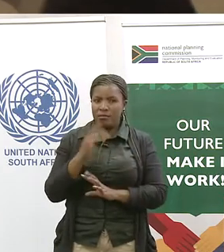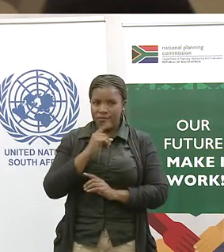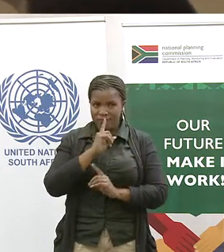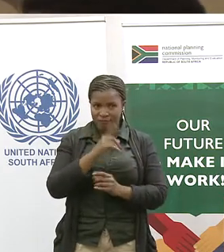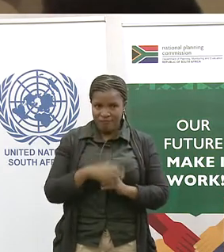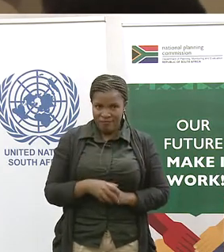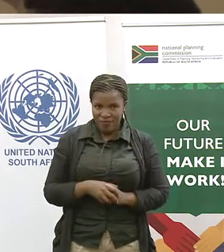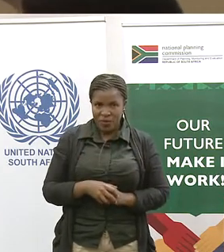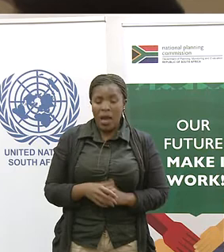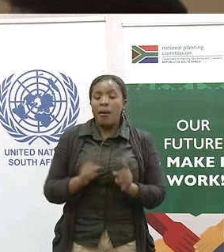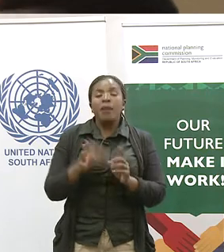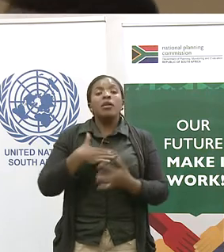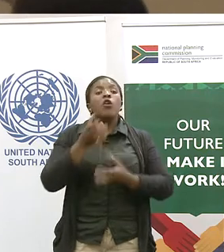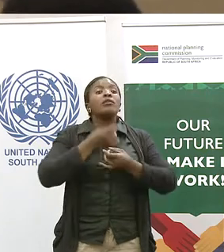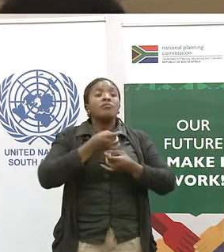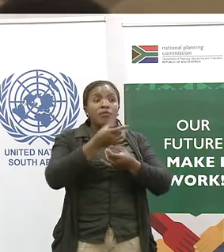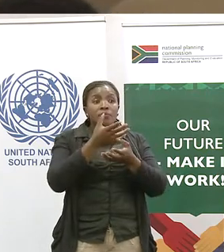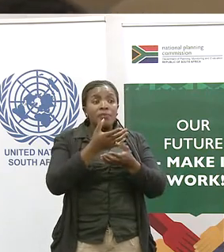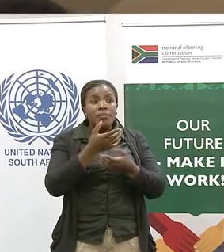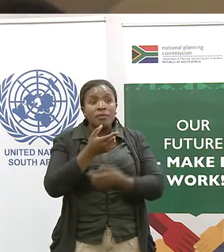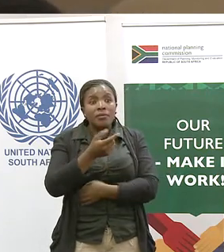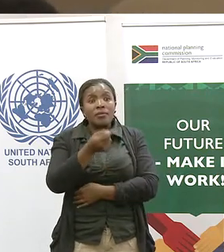There's this attitude, DM, of